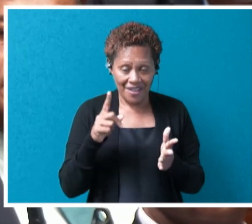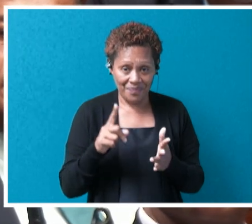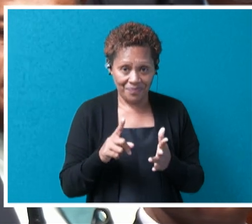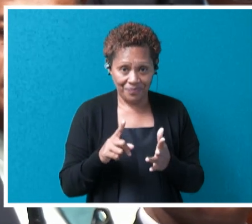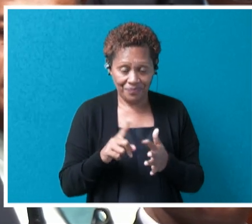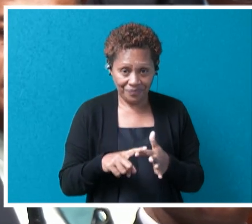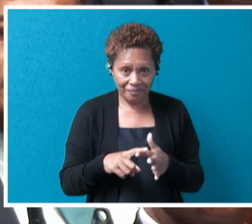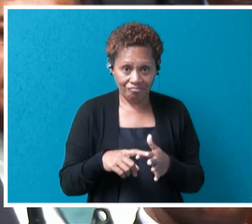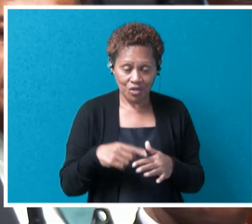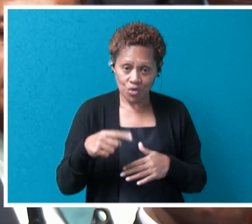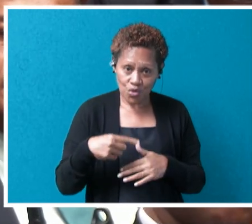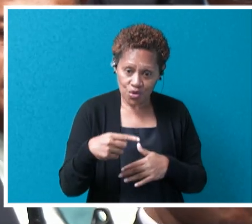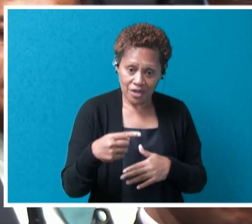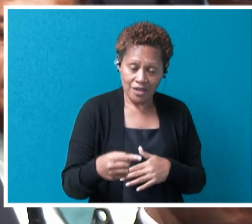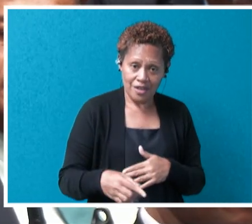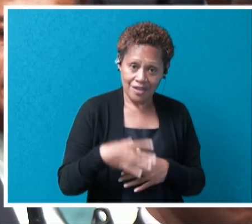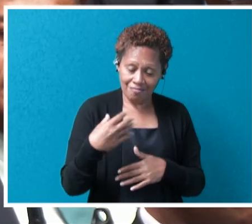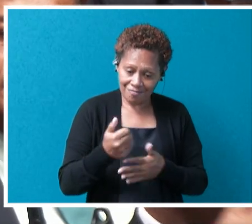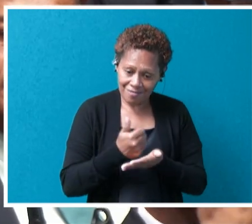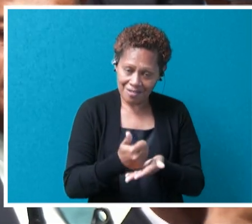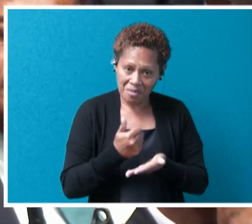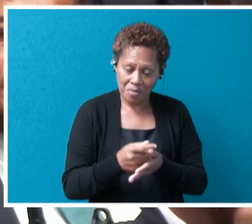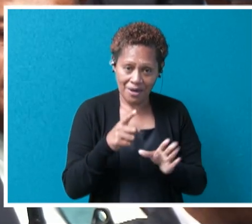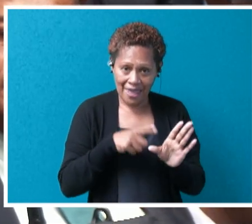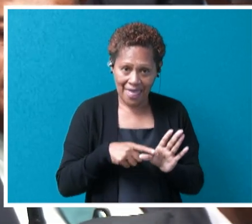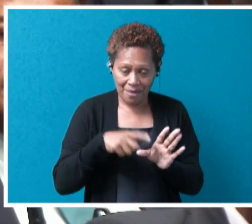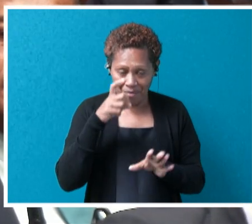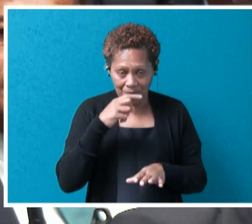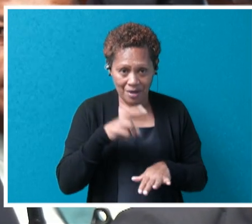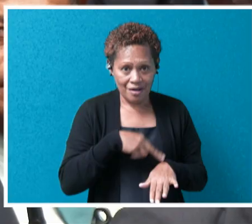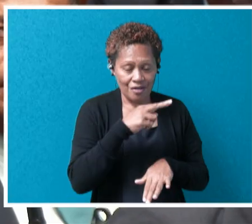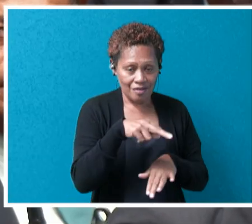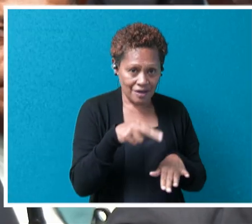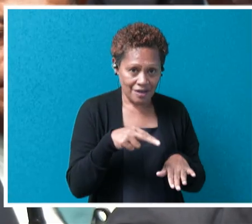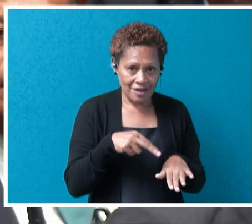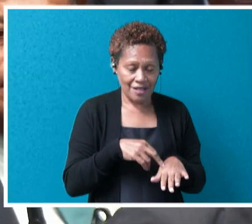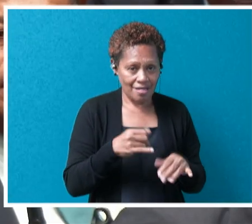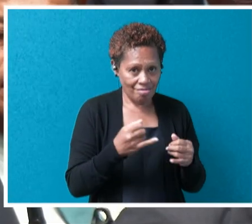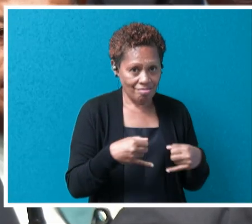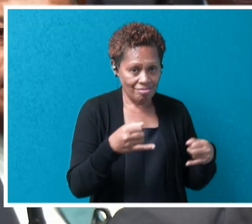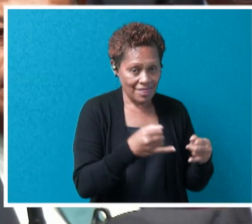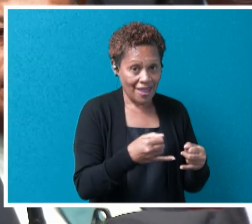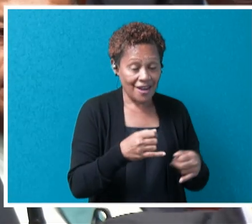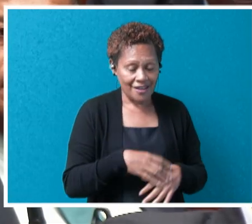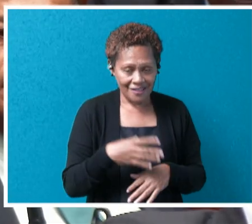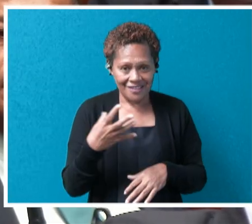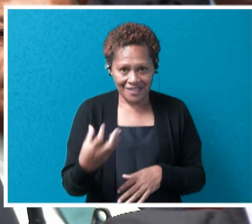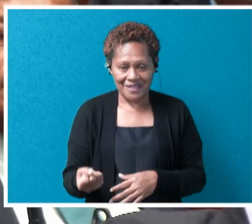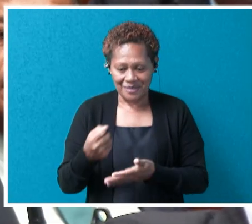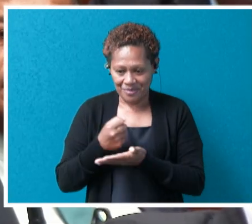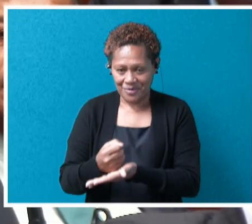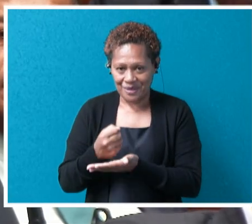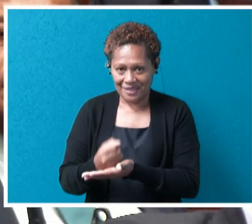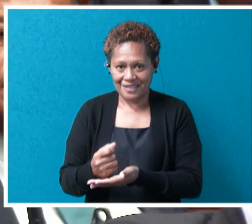our young people, particularly from rural and maritime communities, with practical, technical, and